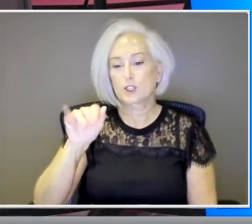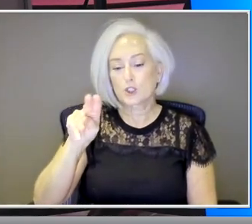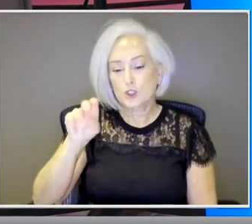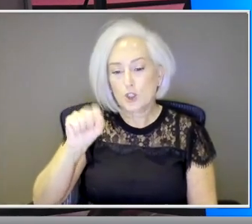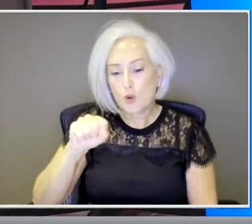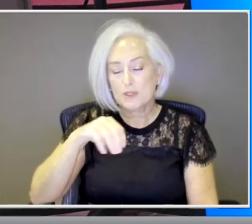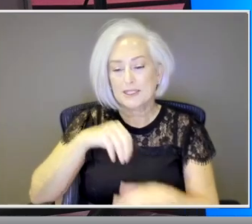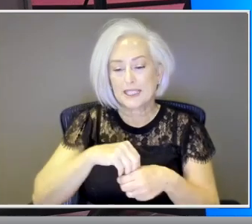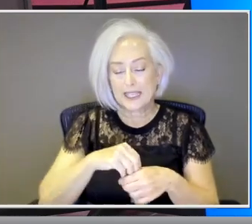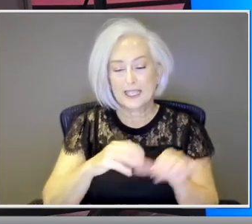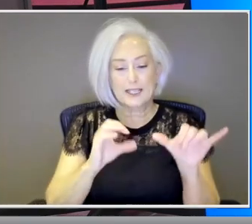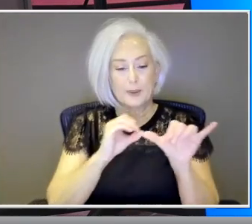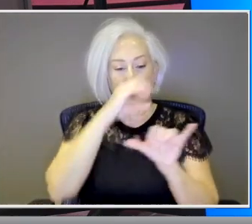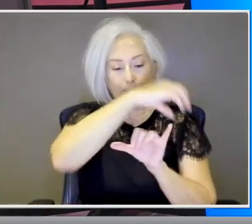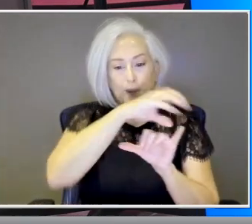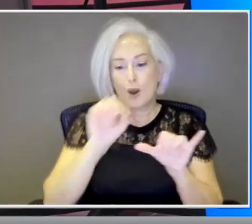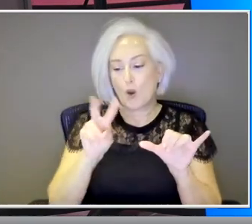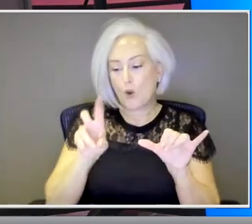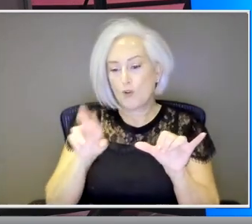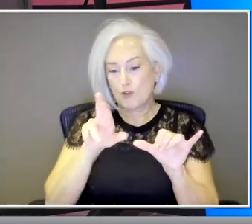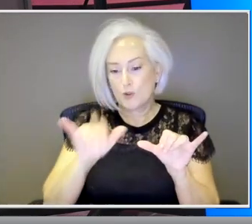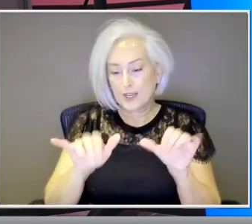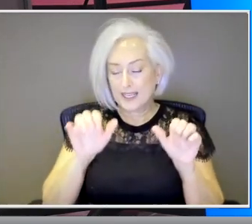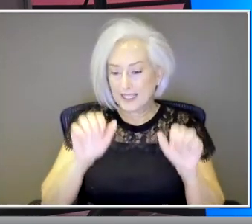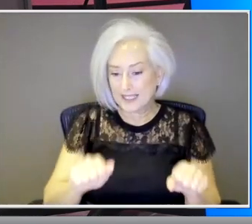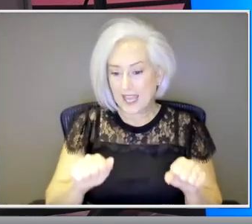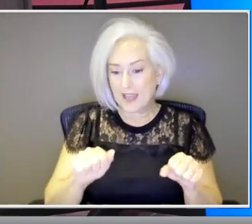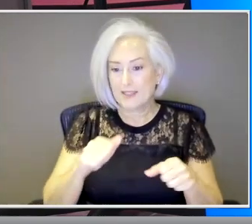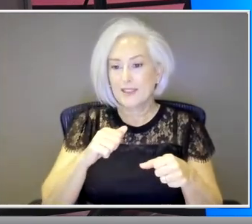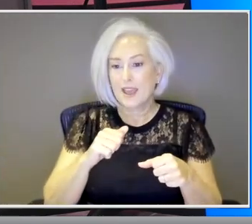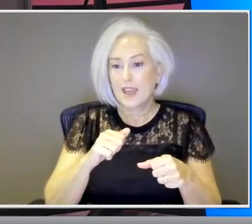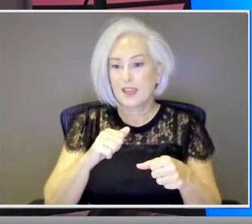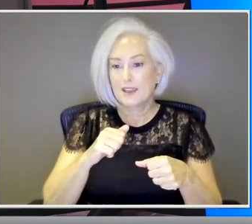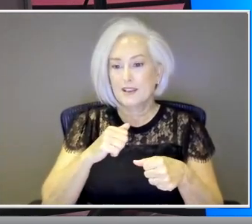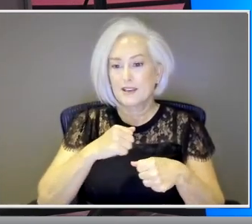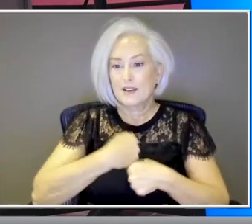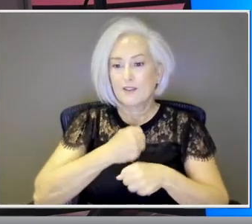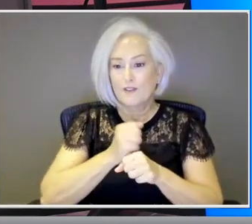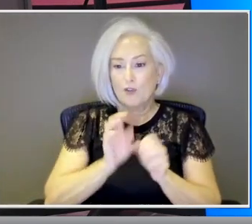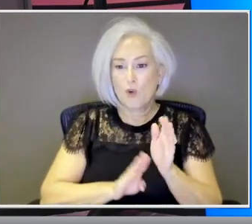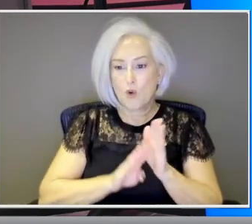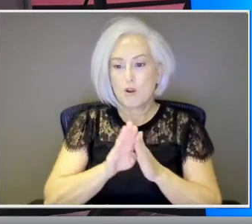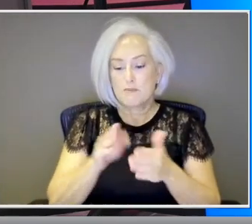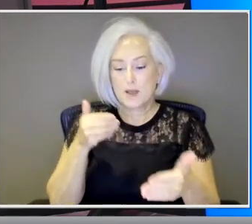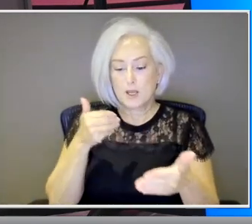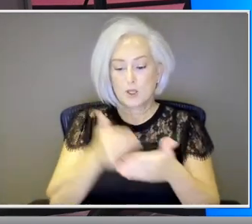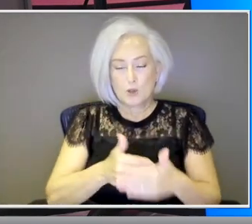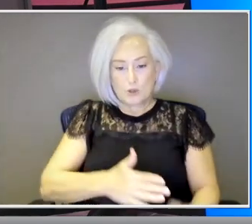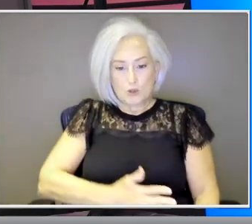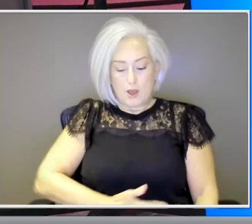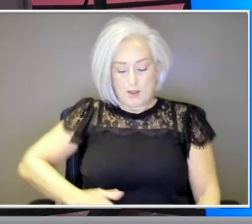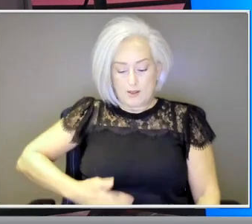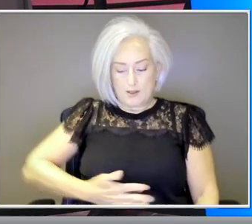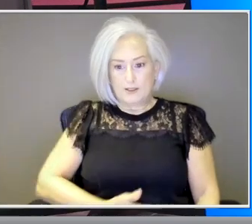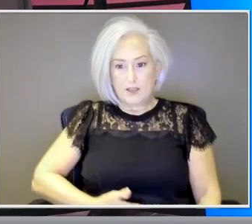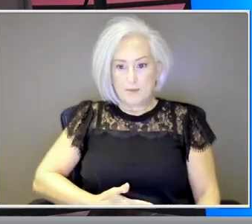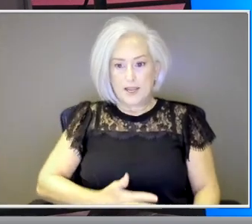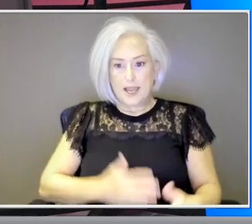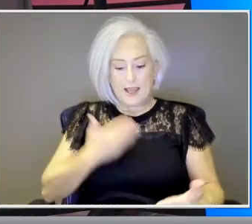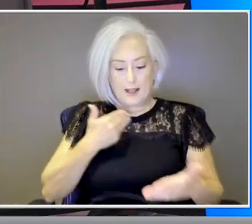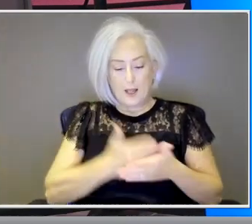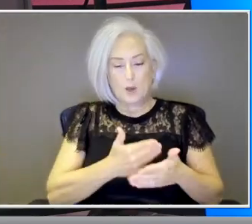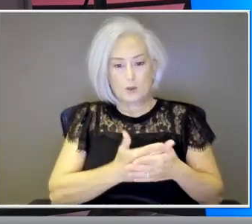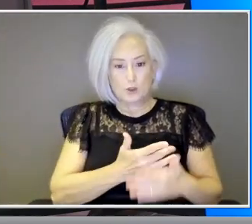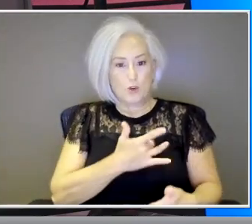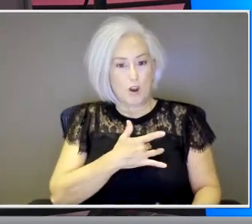for teratomas to form in the abdominal cavity or near the heart? And we'll also have to explain what a teratoma is. Do either of